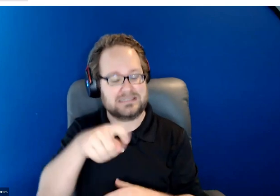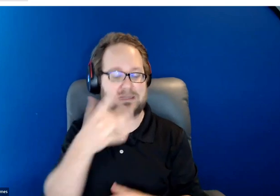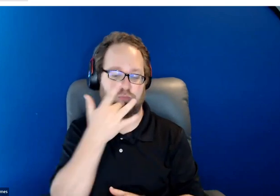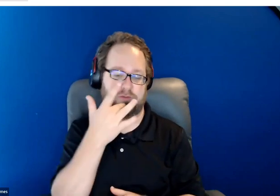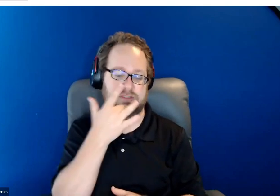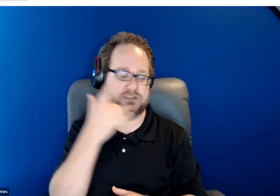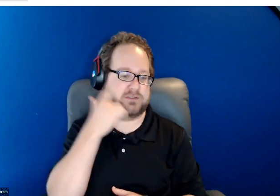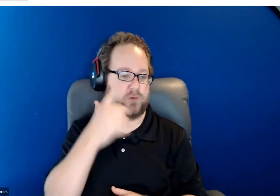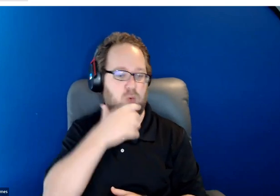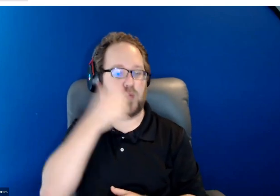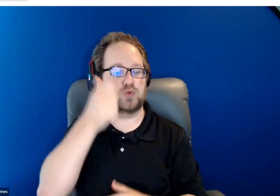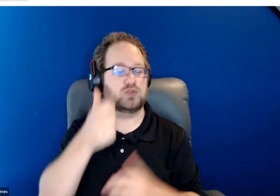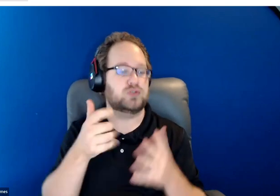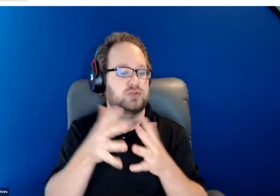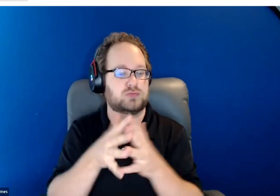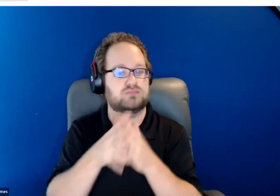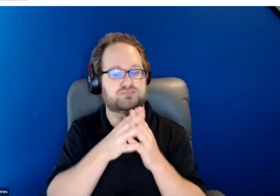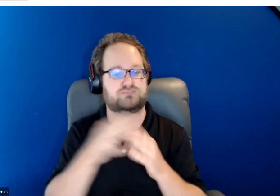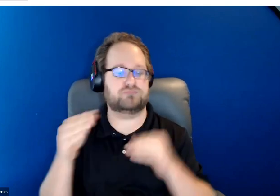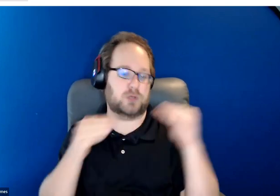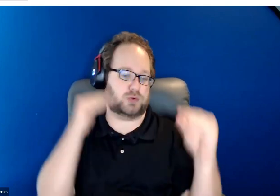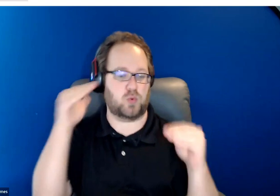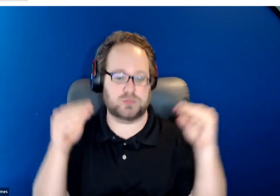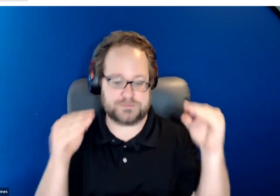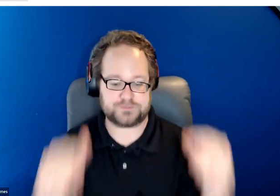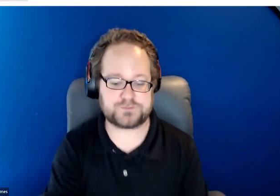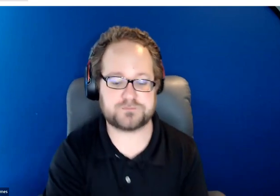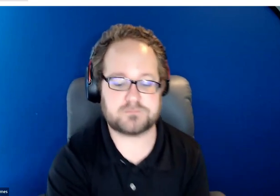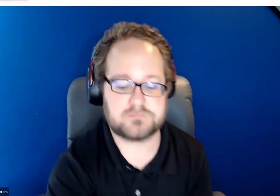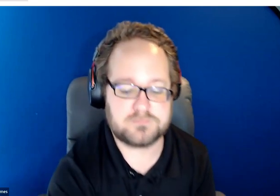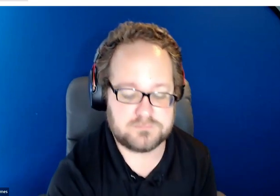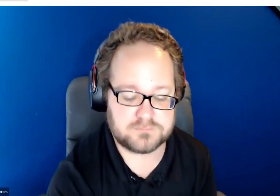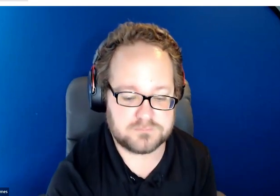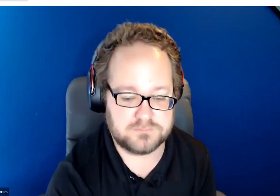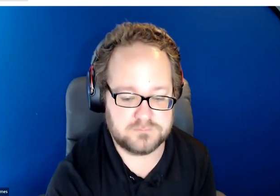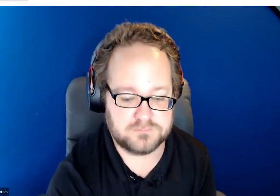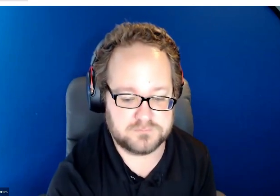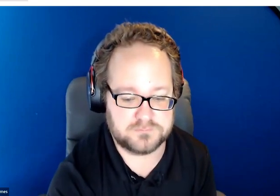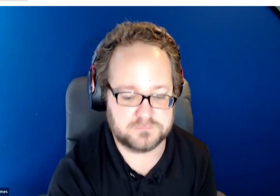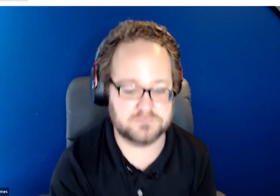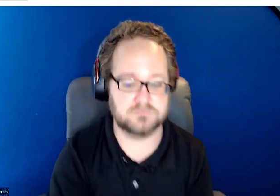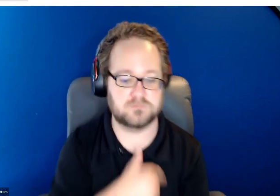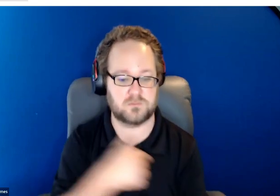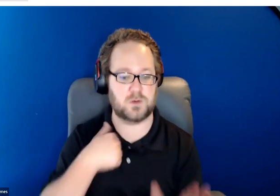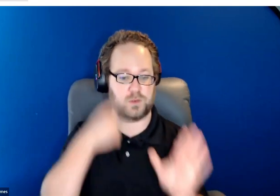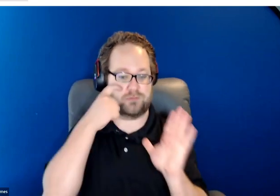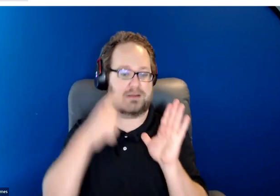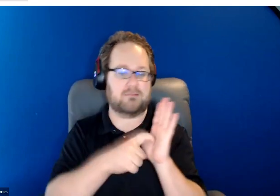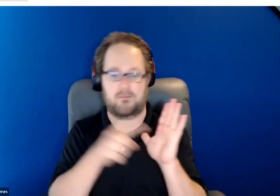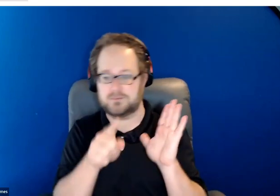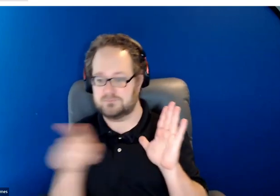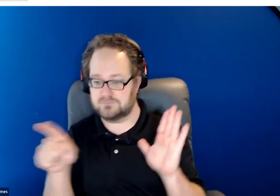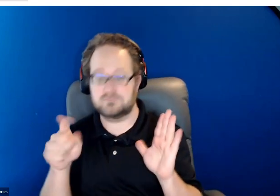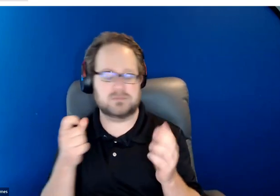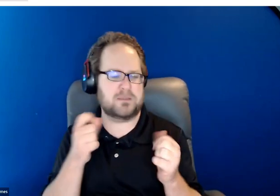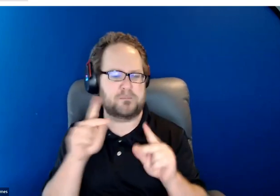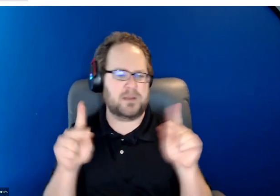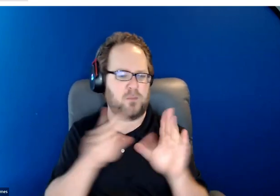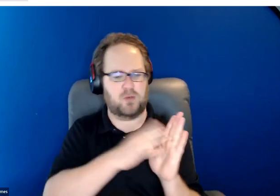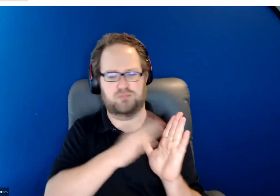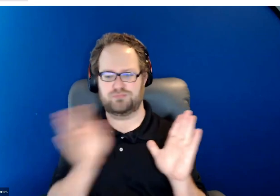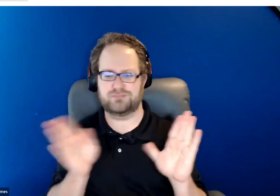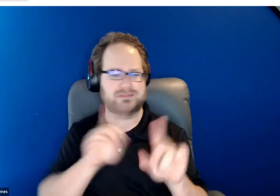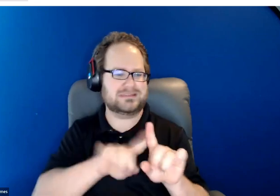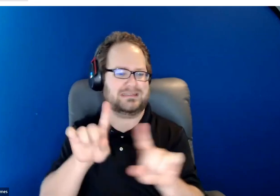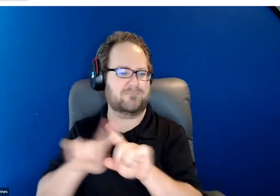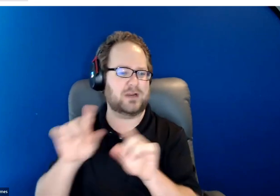an understanding of aging as a process shaped by individuals interacting with their environment. People of all ages